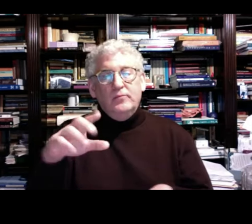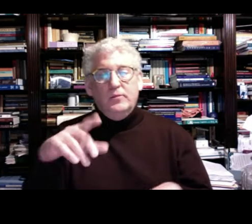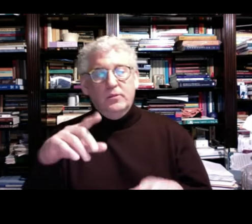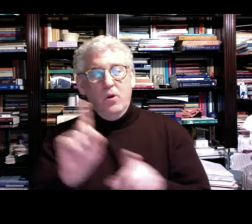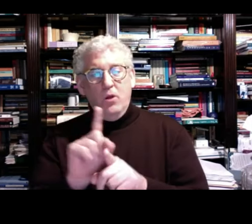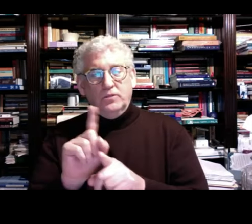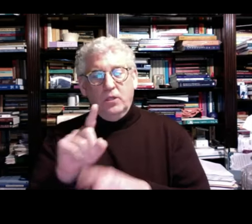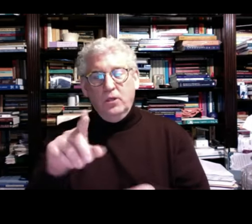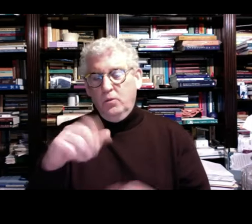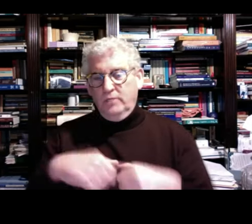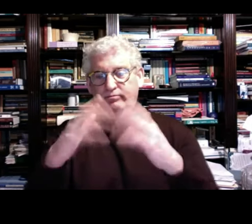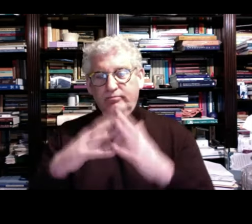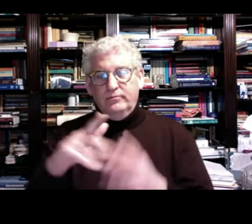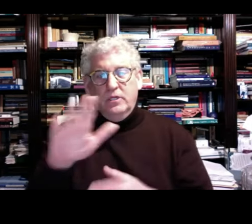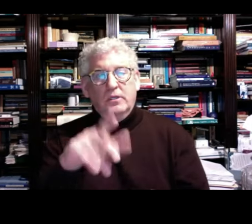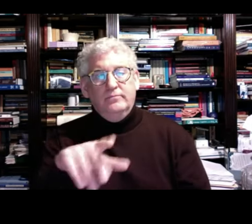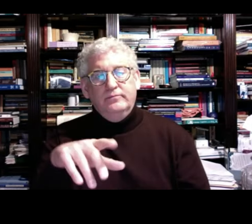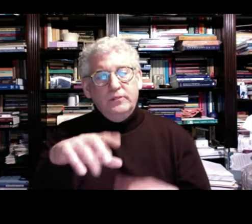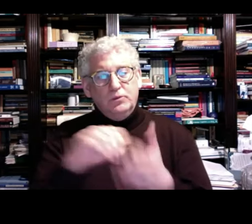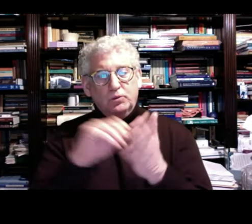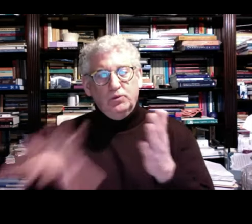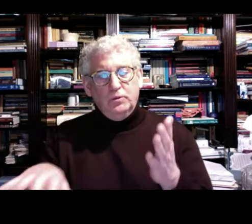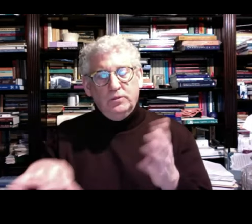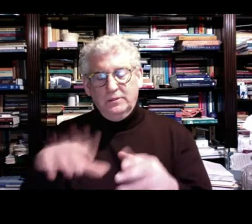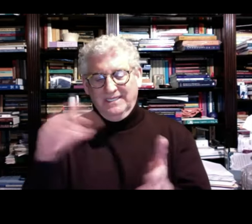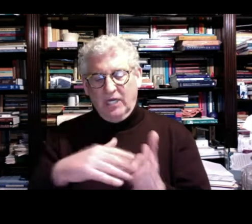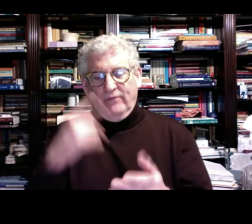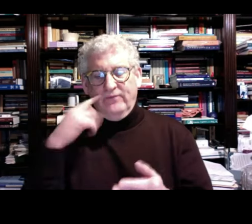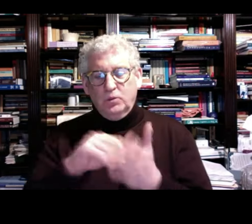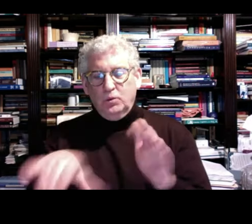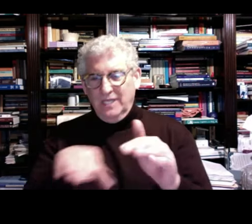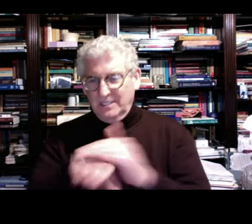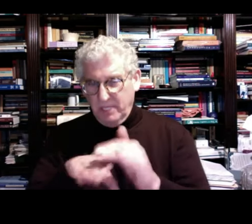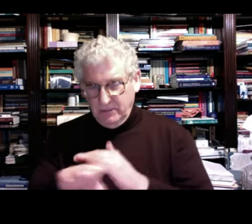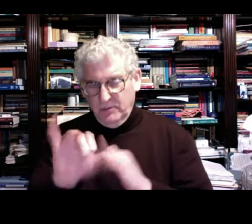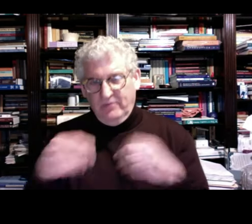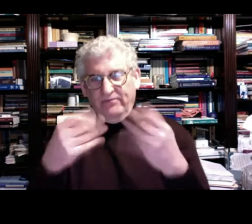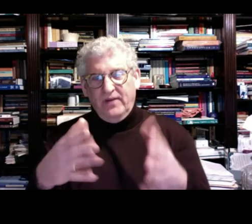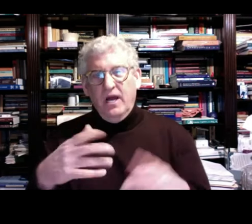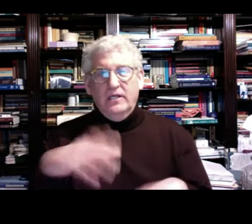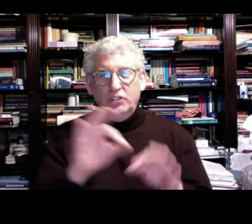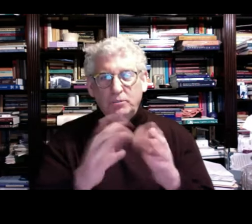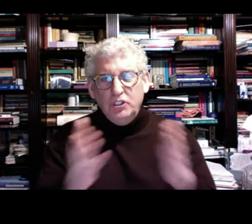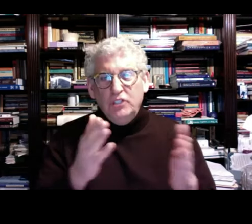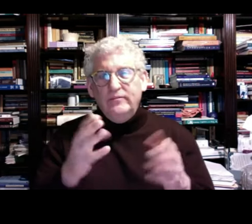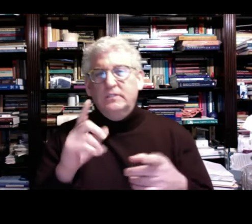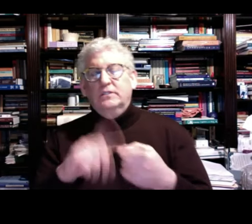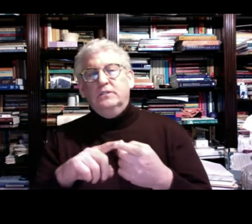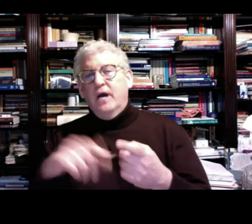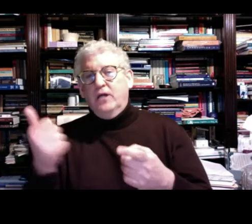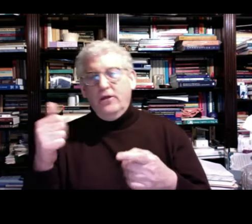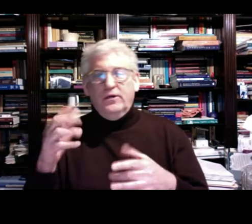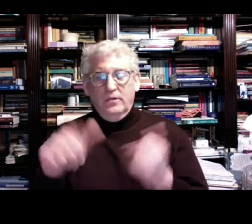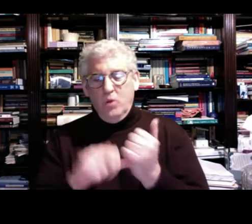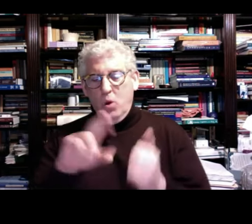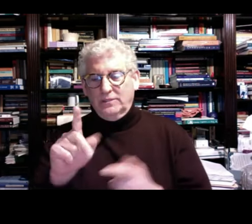students who had IEPs, that includes setting up programs and centers for students to have